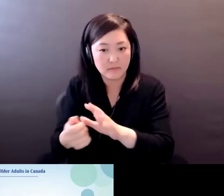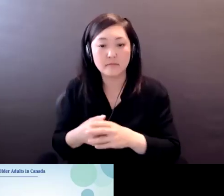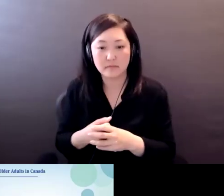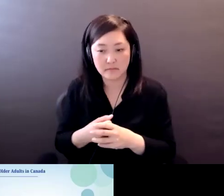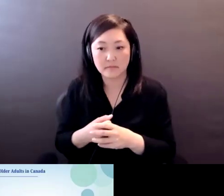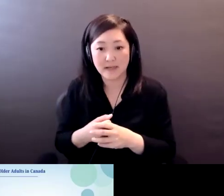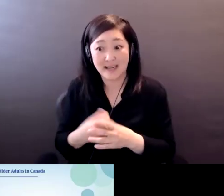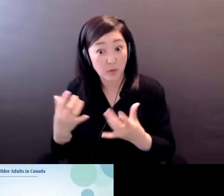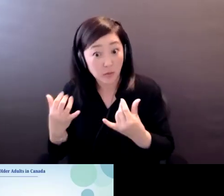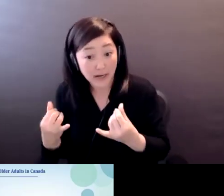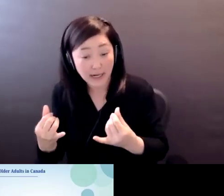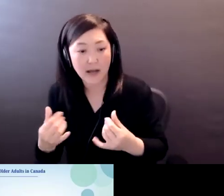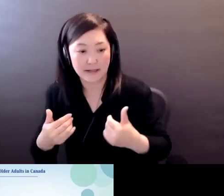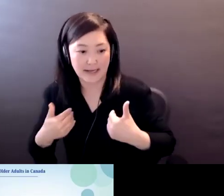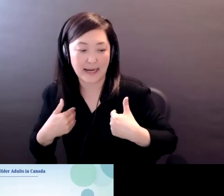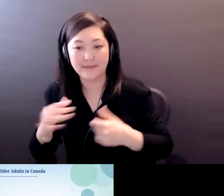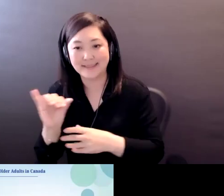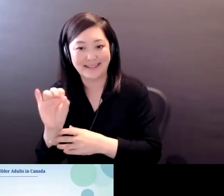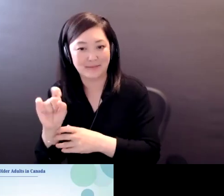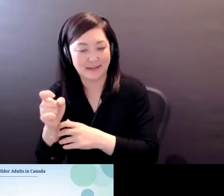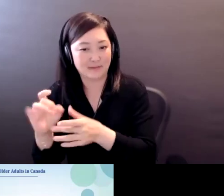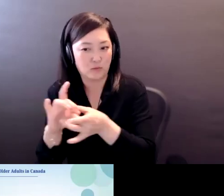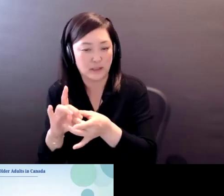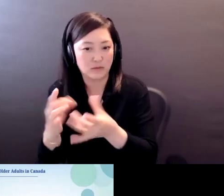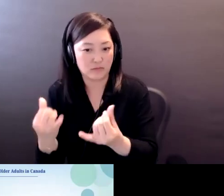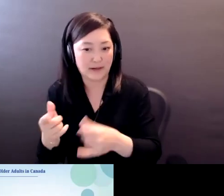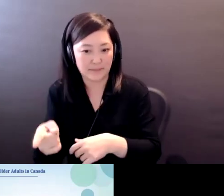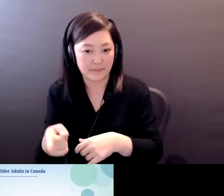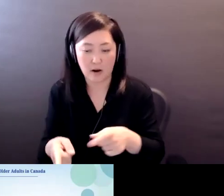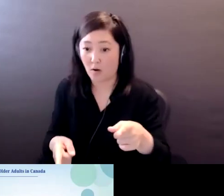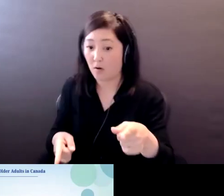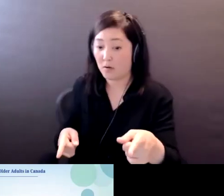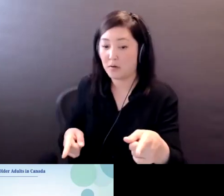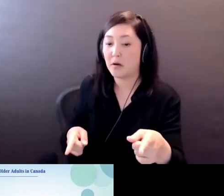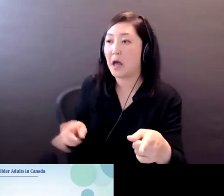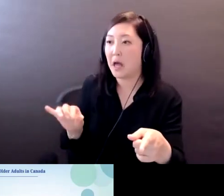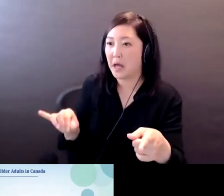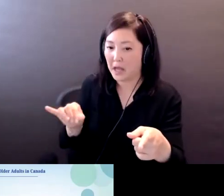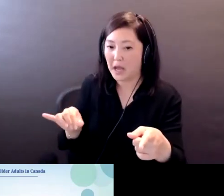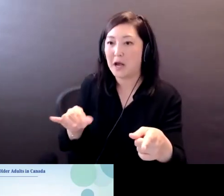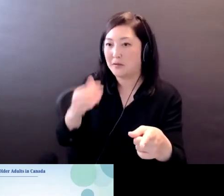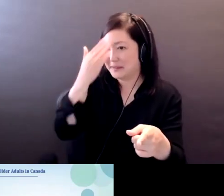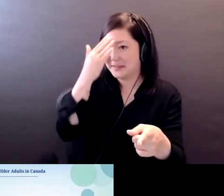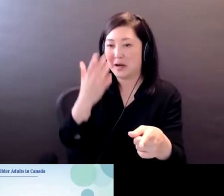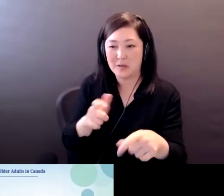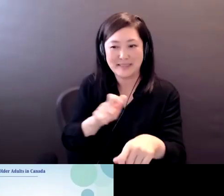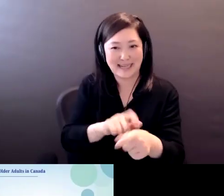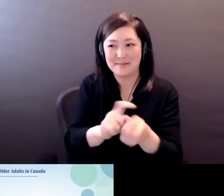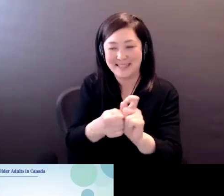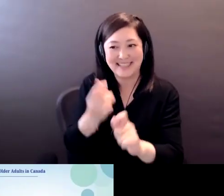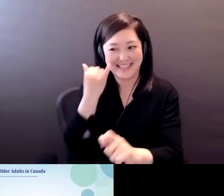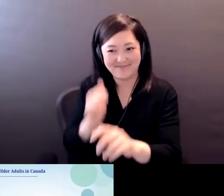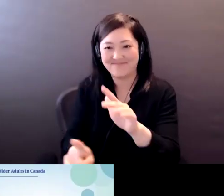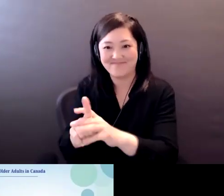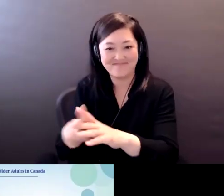involve a same-sex couple relationship You that know I things are think, changing when it's on TV. yeah, really illustrates